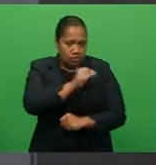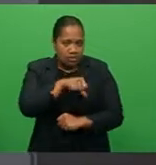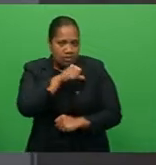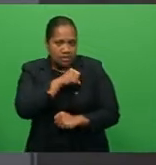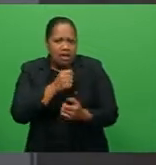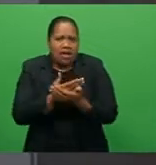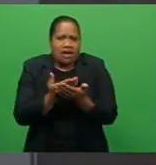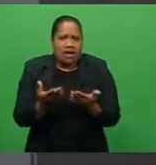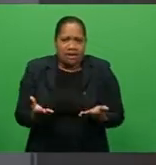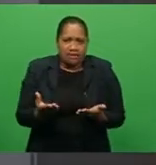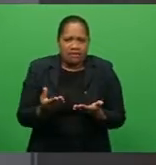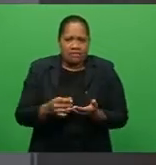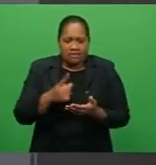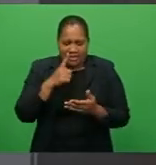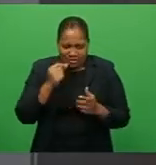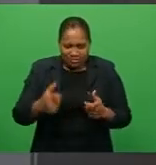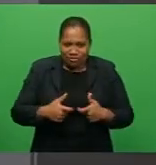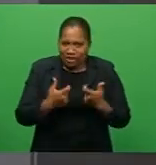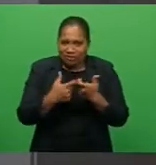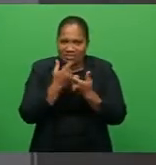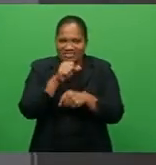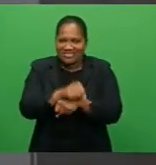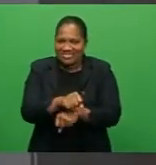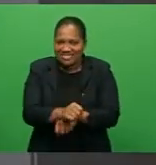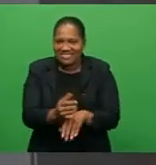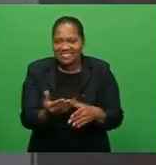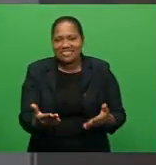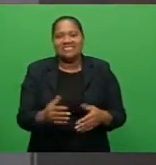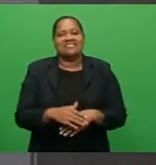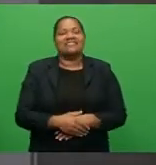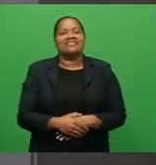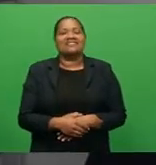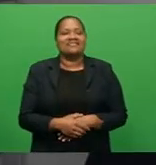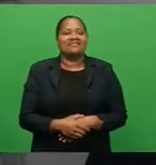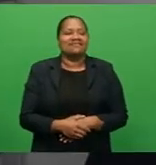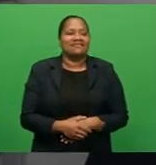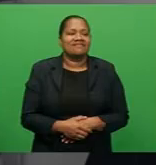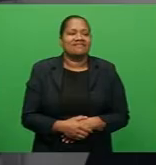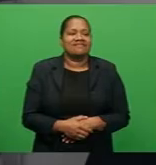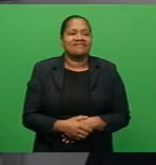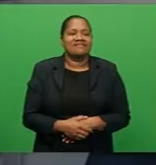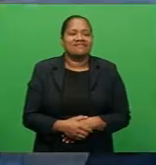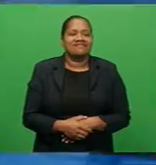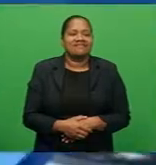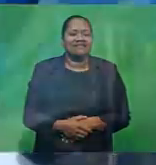and how they deal with the challenges. Kritika Kumar, FBC News.